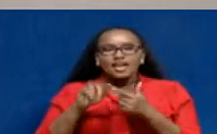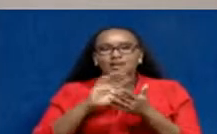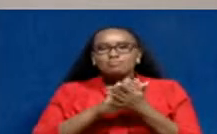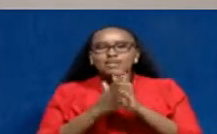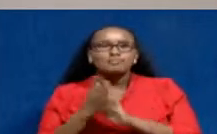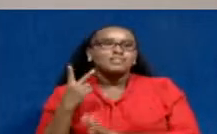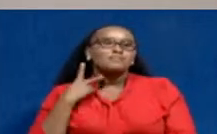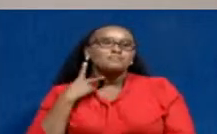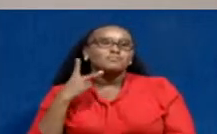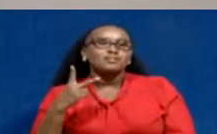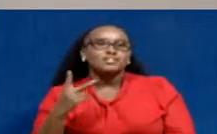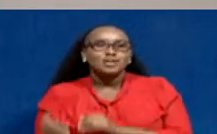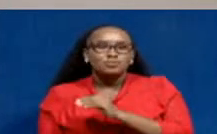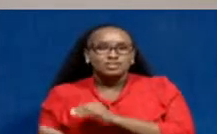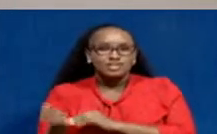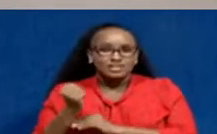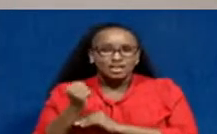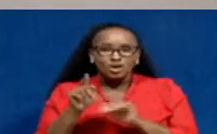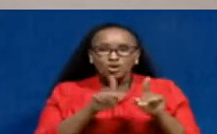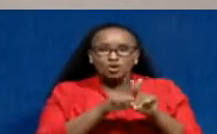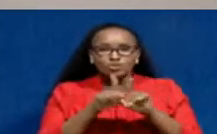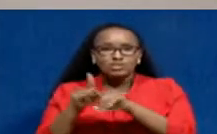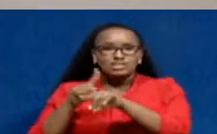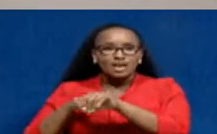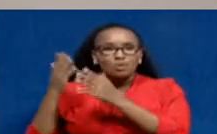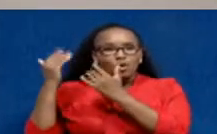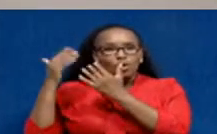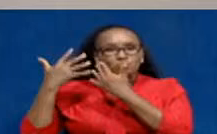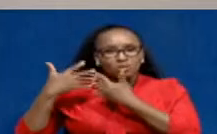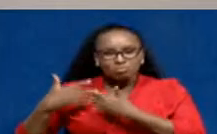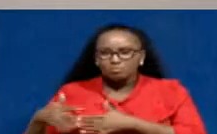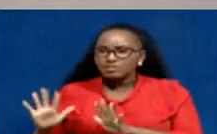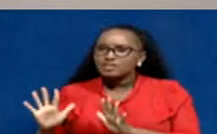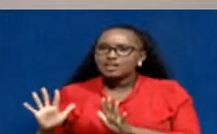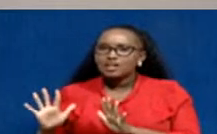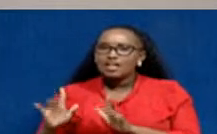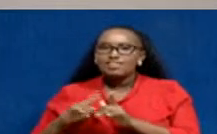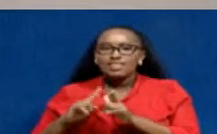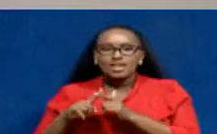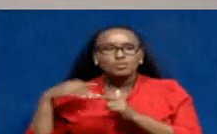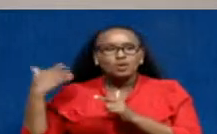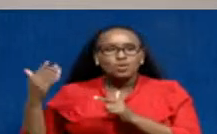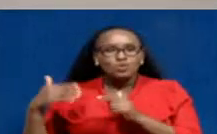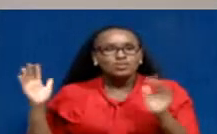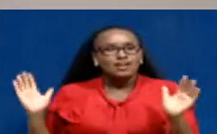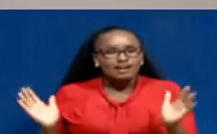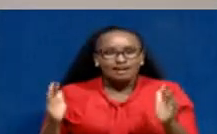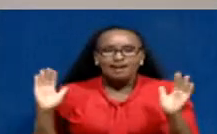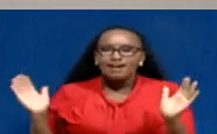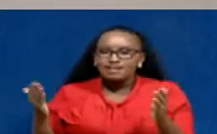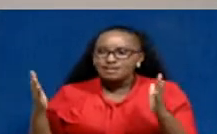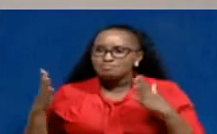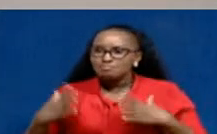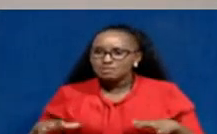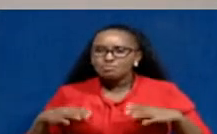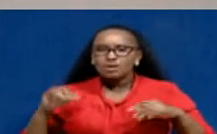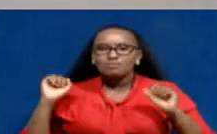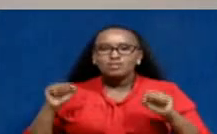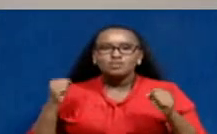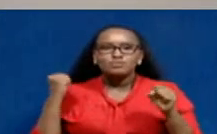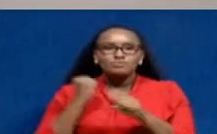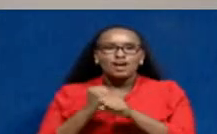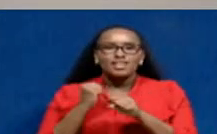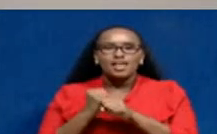the voice of reason. And when hope was down, he encouraged us all to